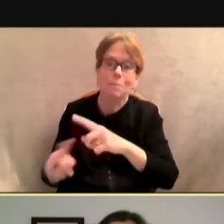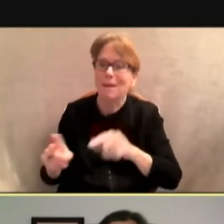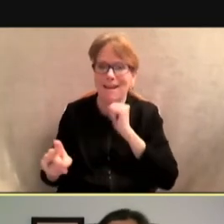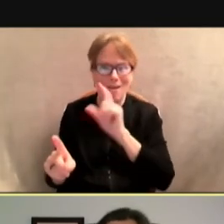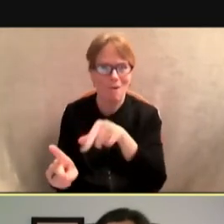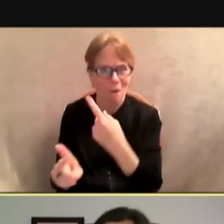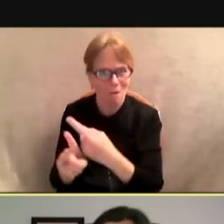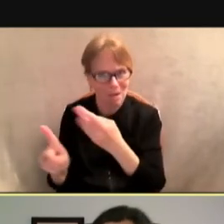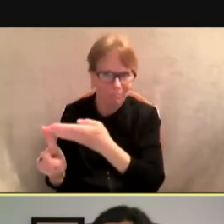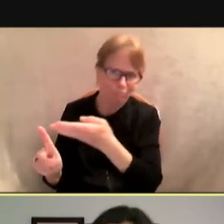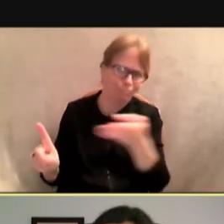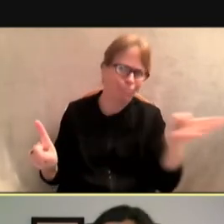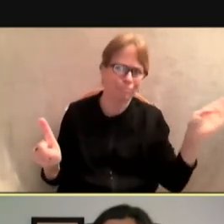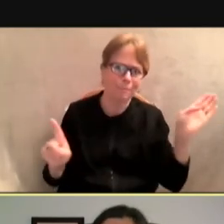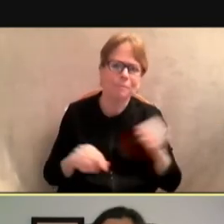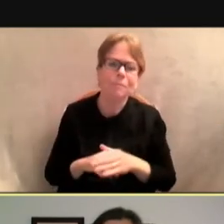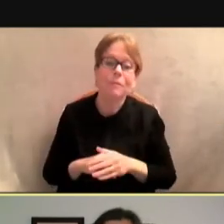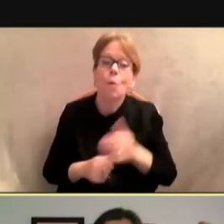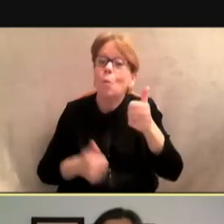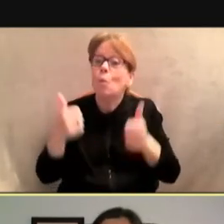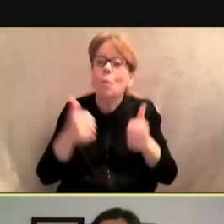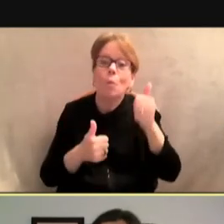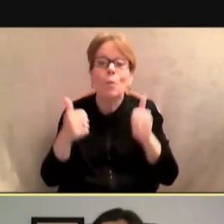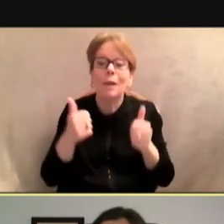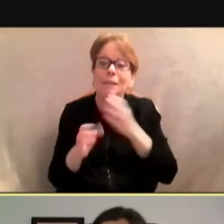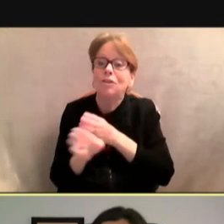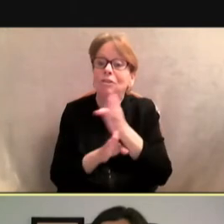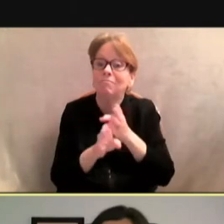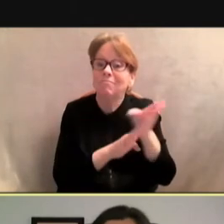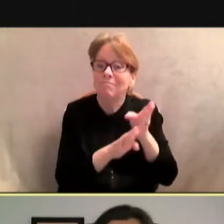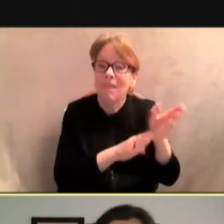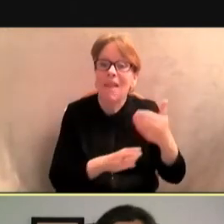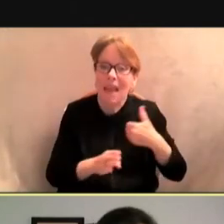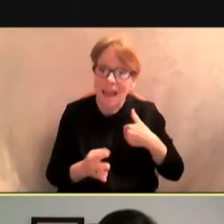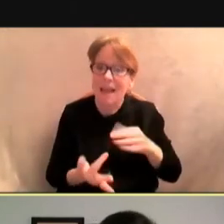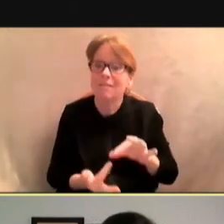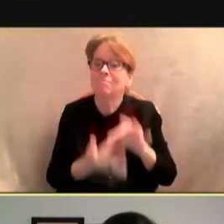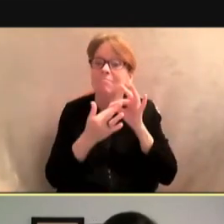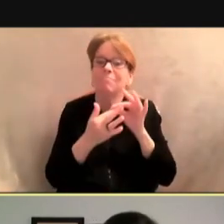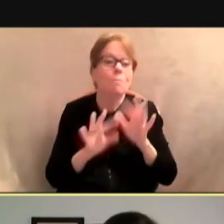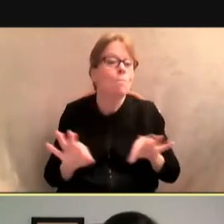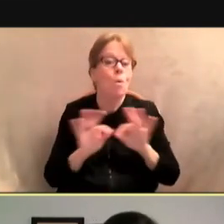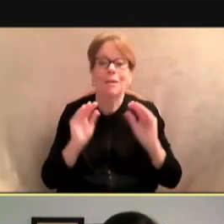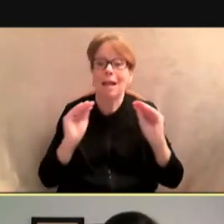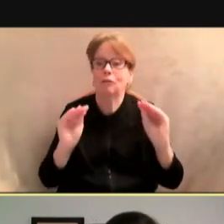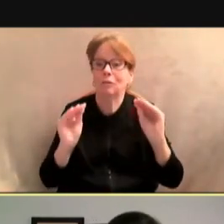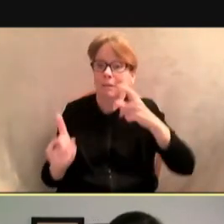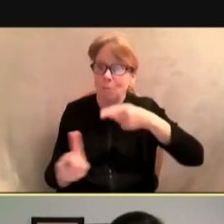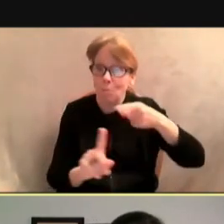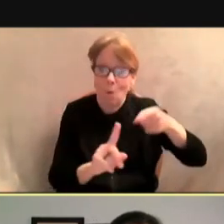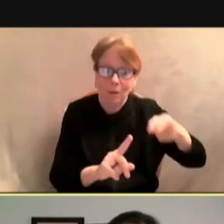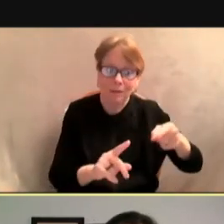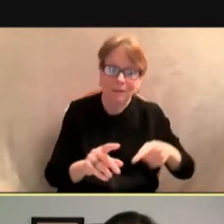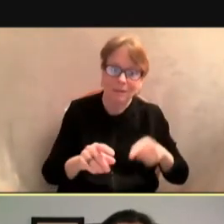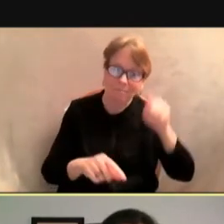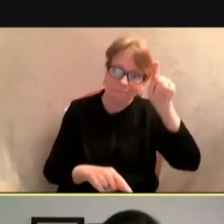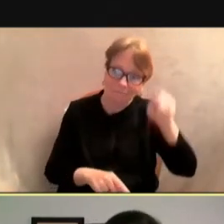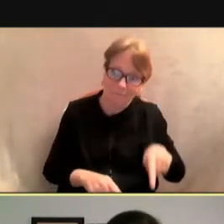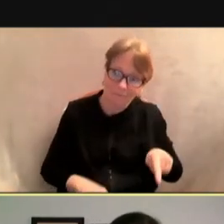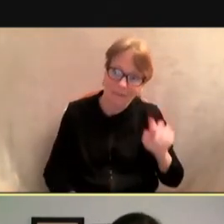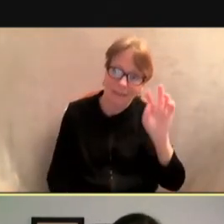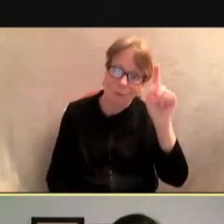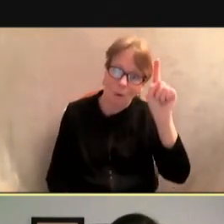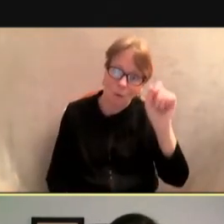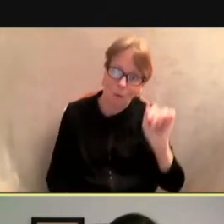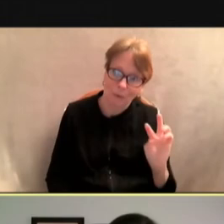These are the six competency domains for which they provide specific educational key points. So the lesson that we have